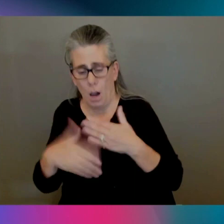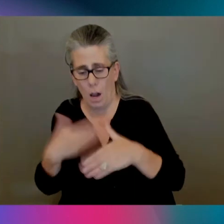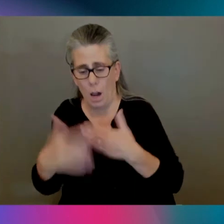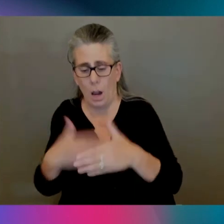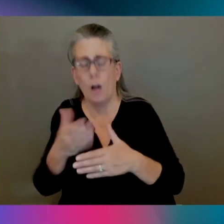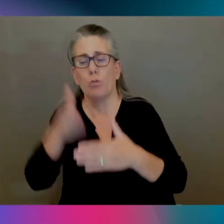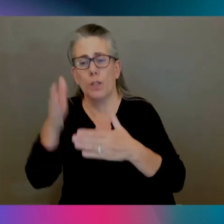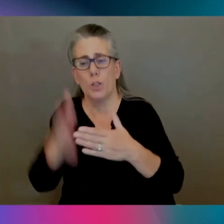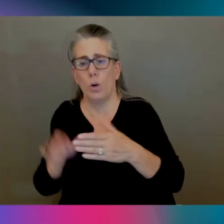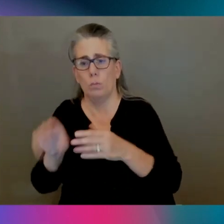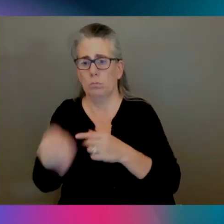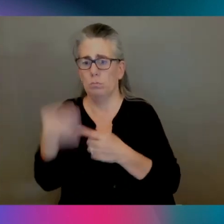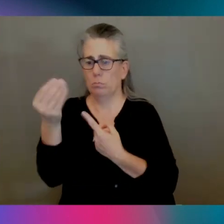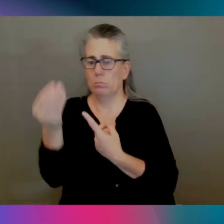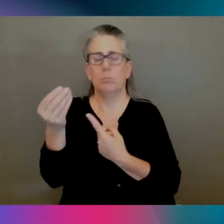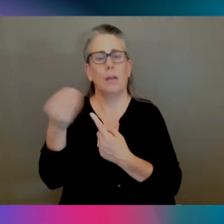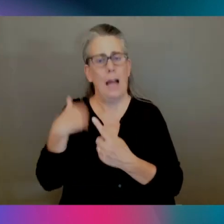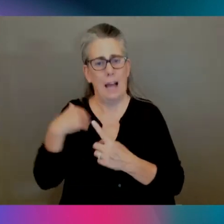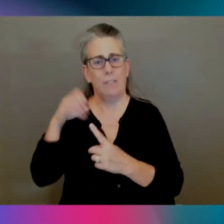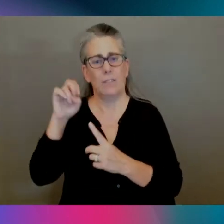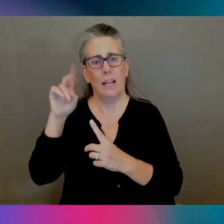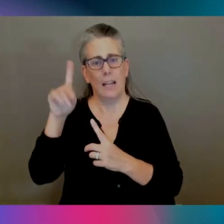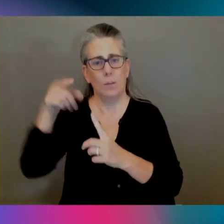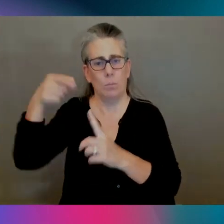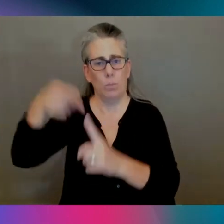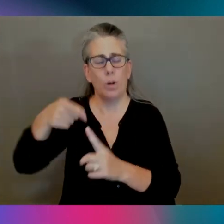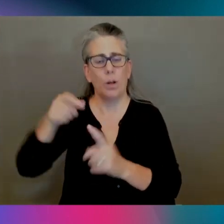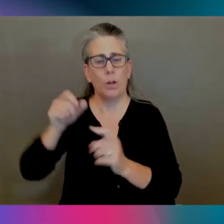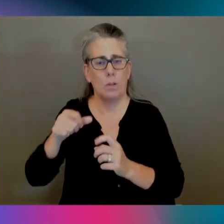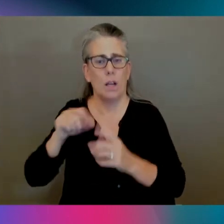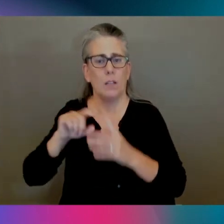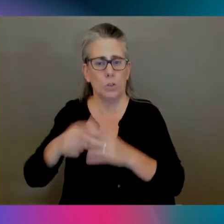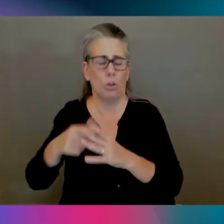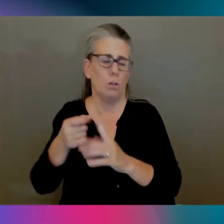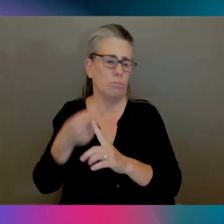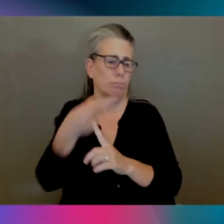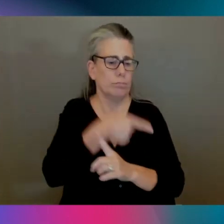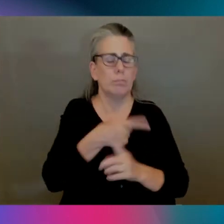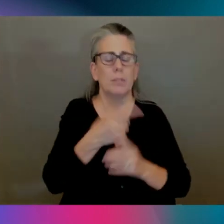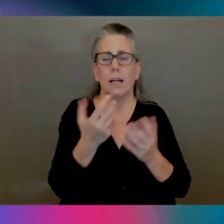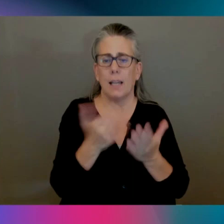don't see any other questions here, so let's go ahead and bring the homework slide up one more time and